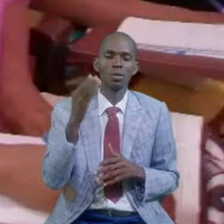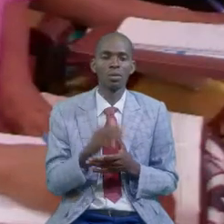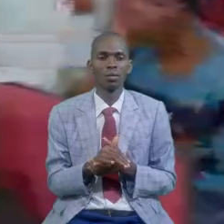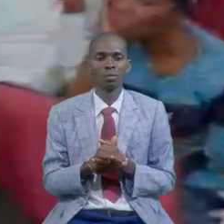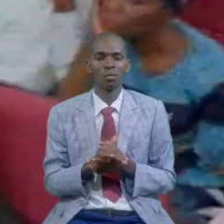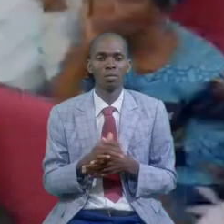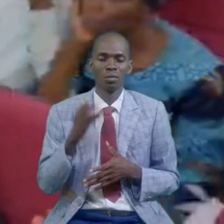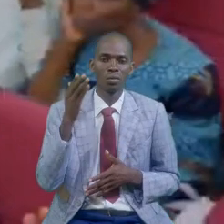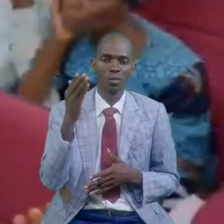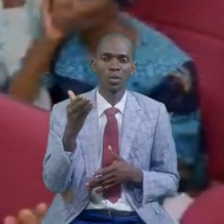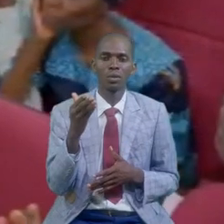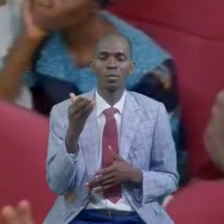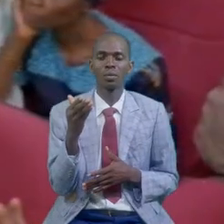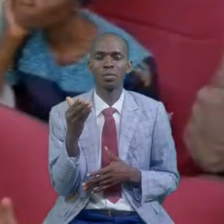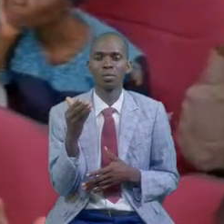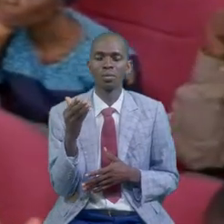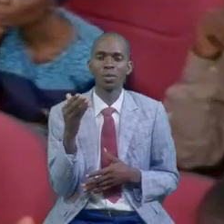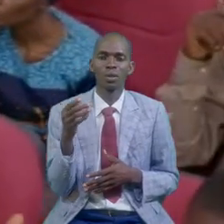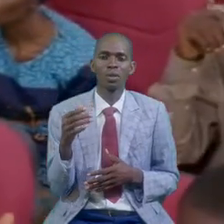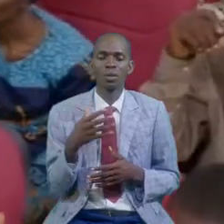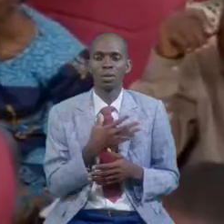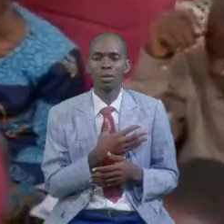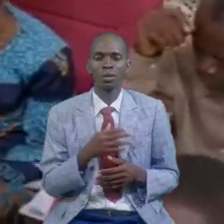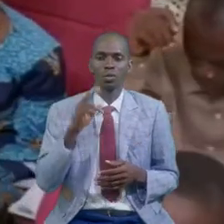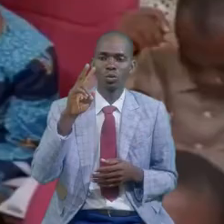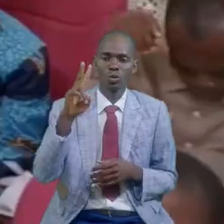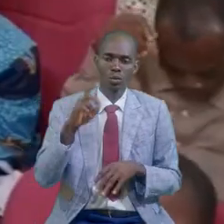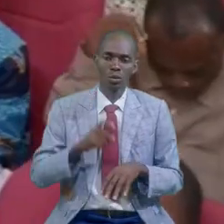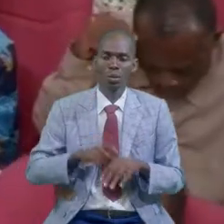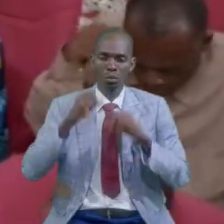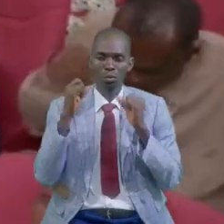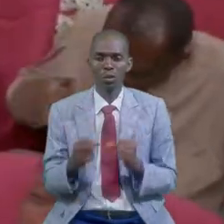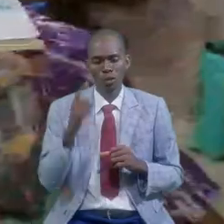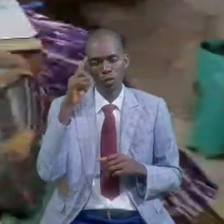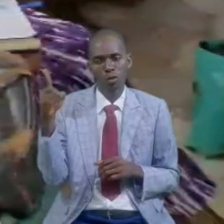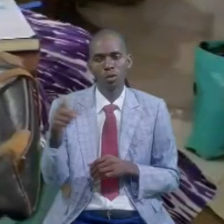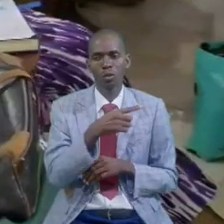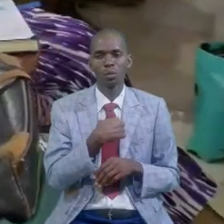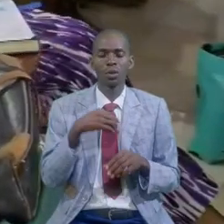There. Double portion in Jesus' name.